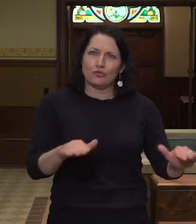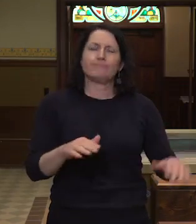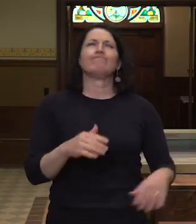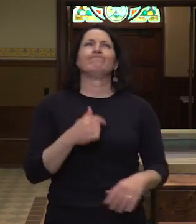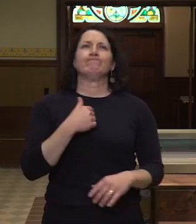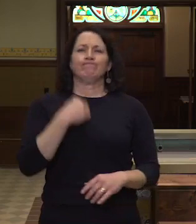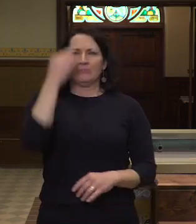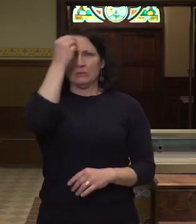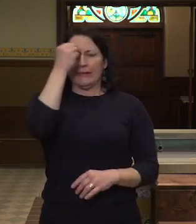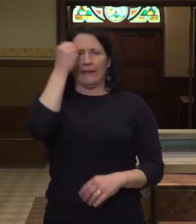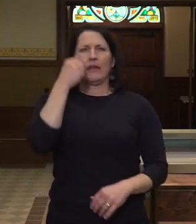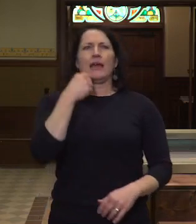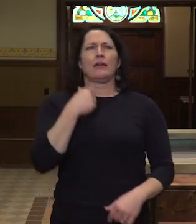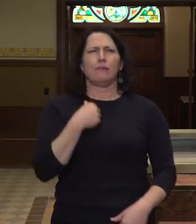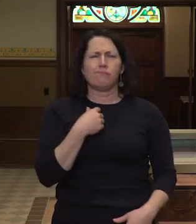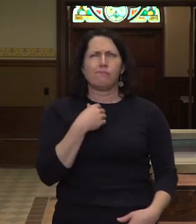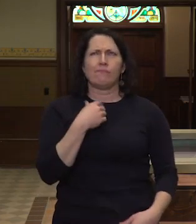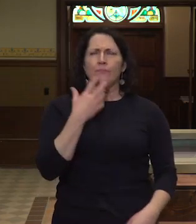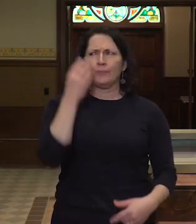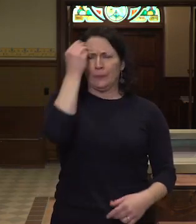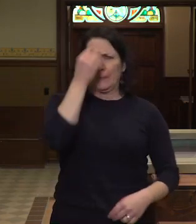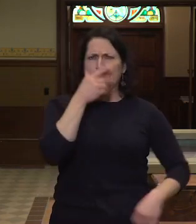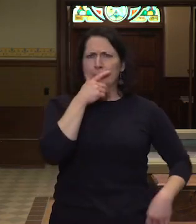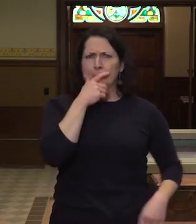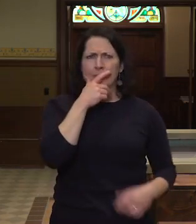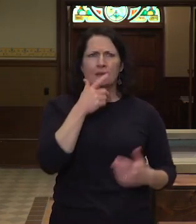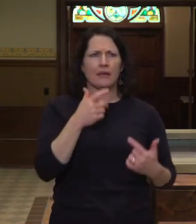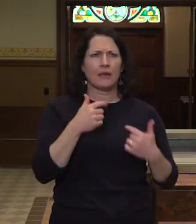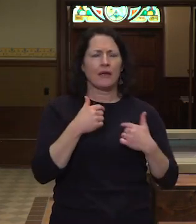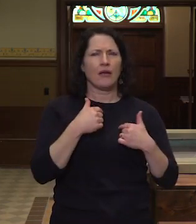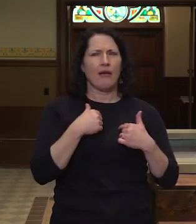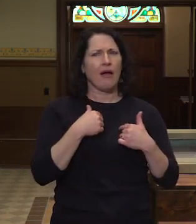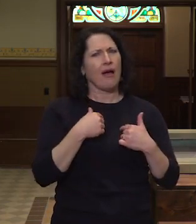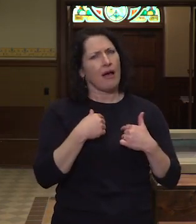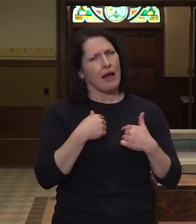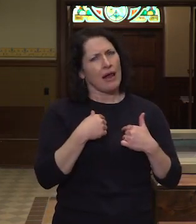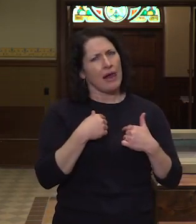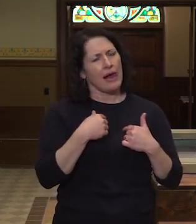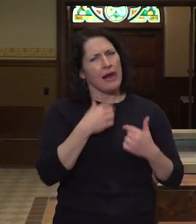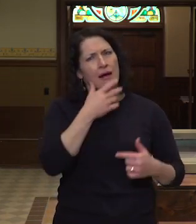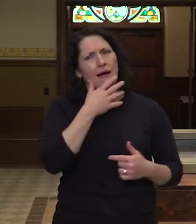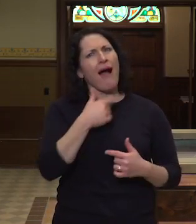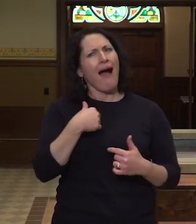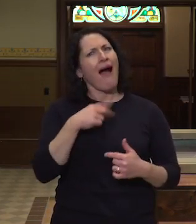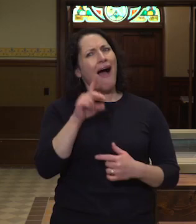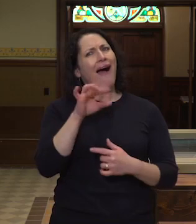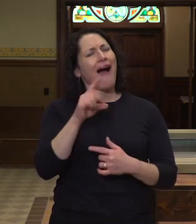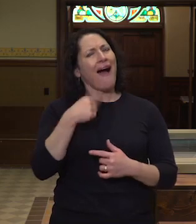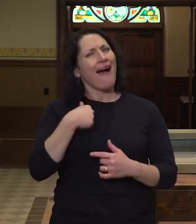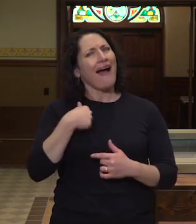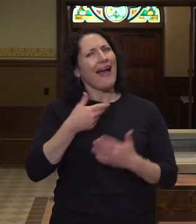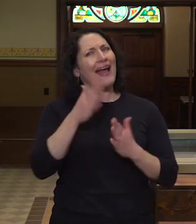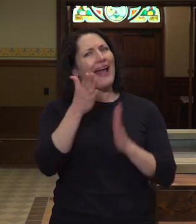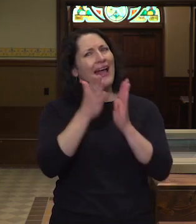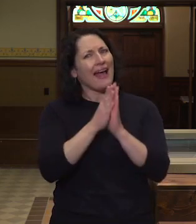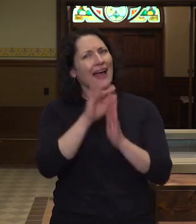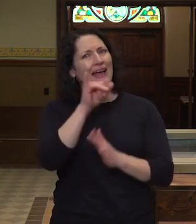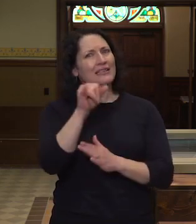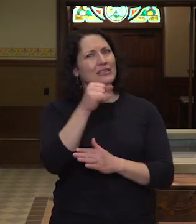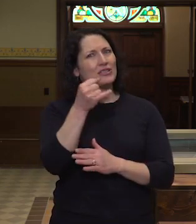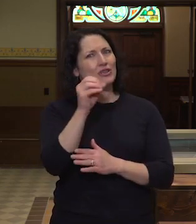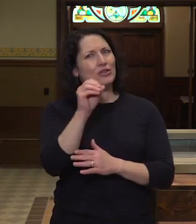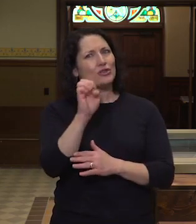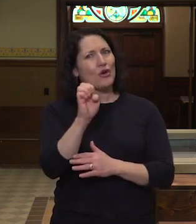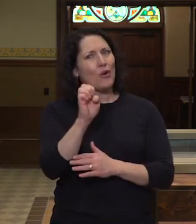that. And then I got to thinking, it's like, well, I did invite Joe to bring his boys here this weekend.